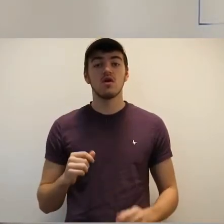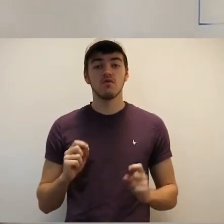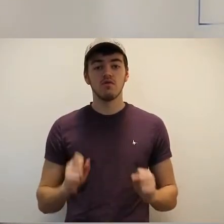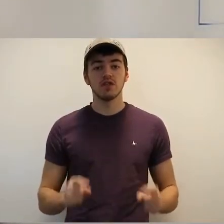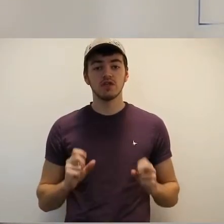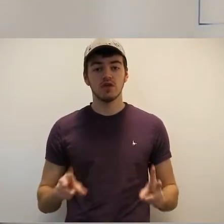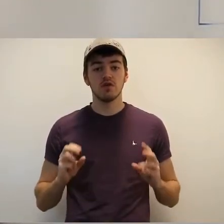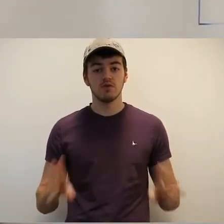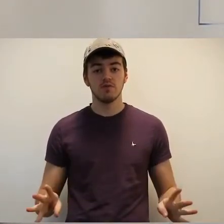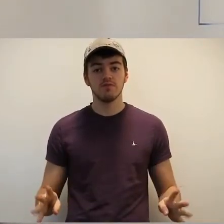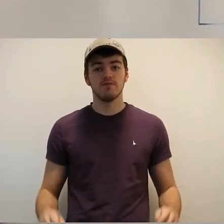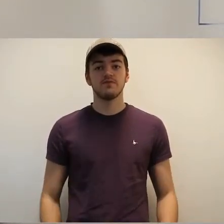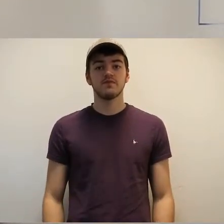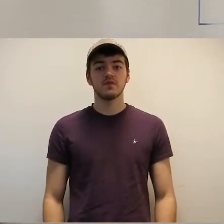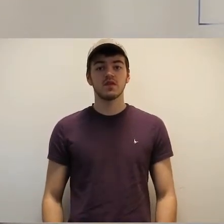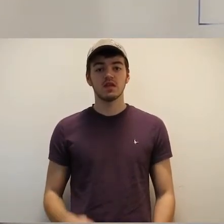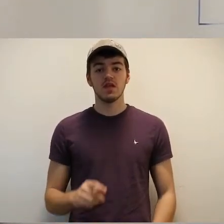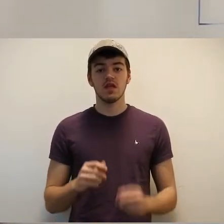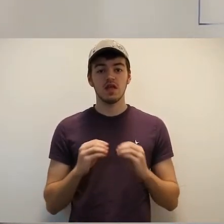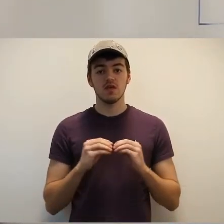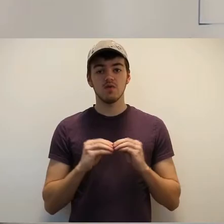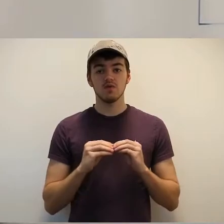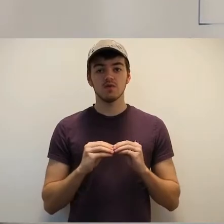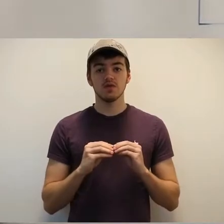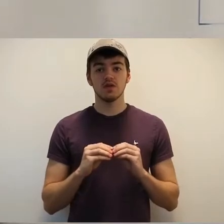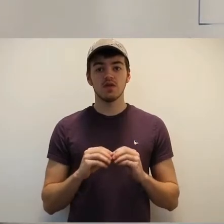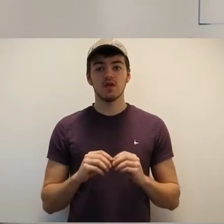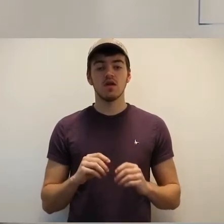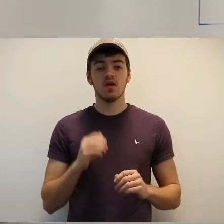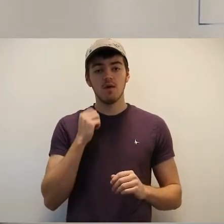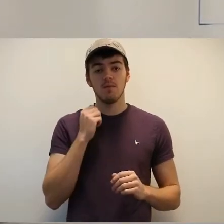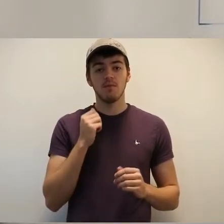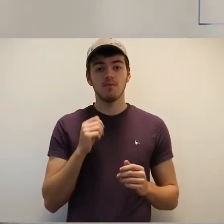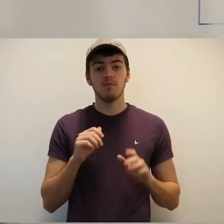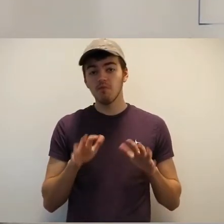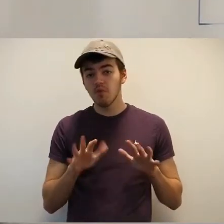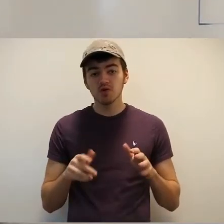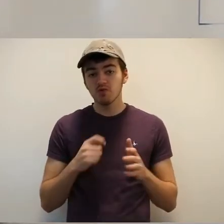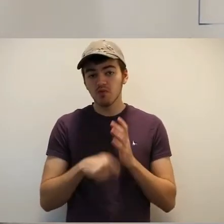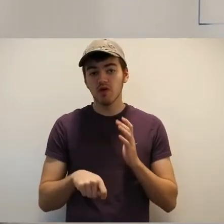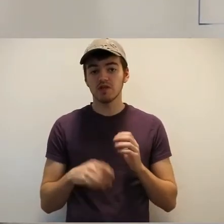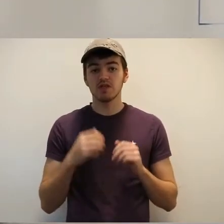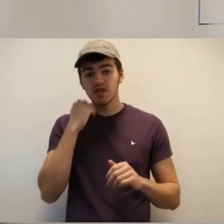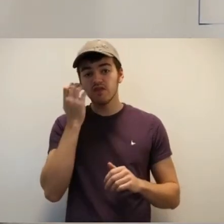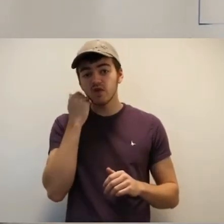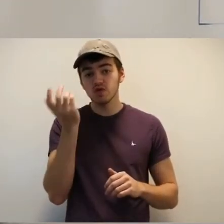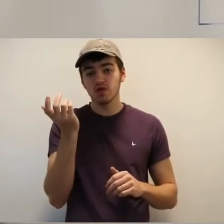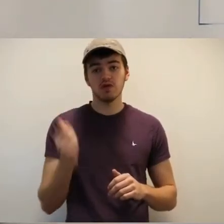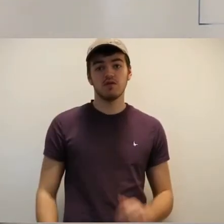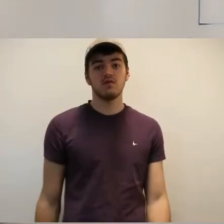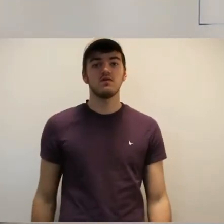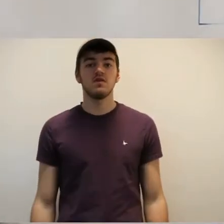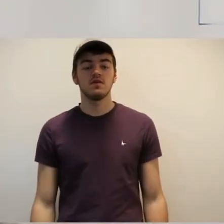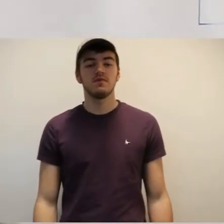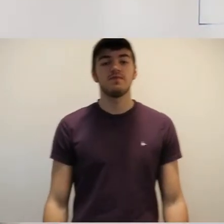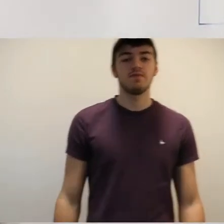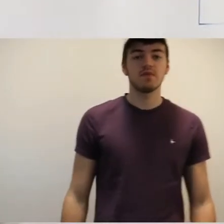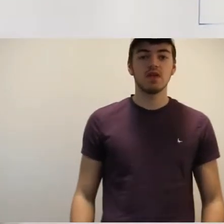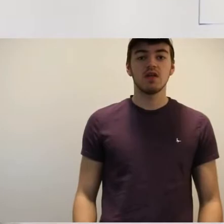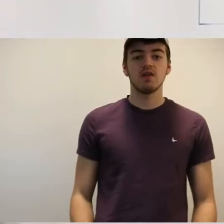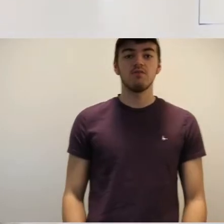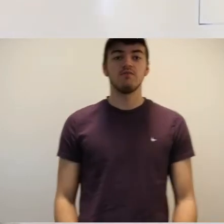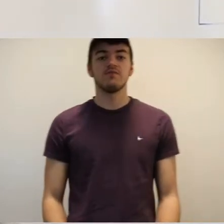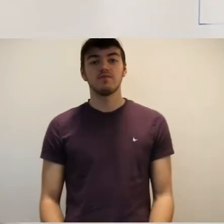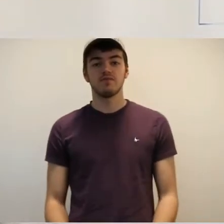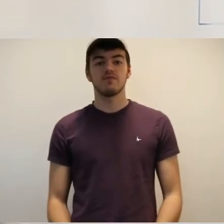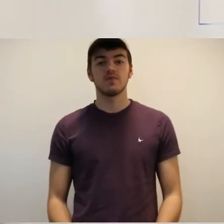is the most simplest and roughest way to predict future price level in the investment market. When we